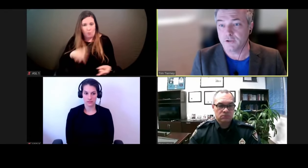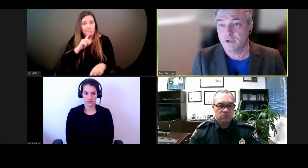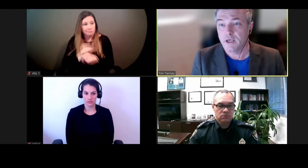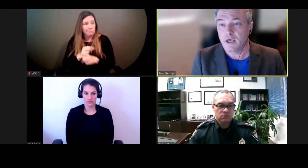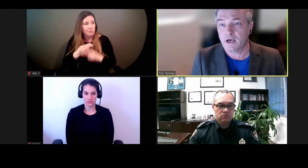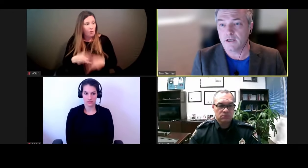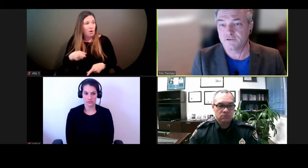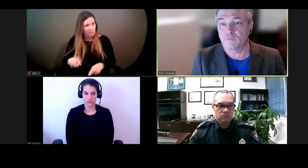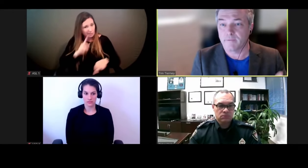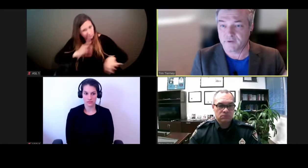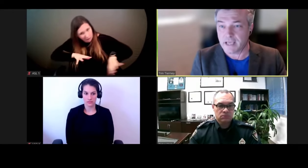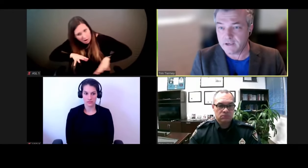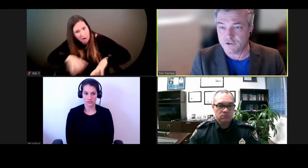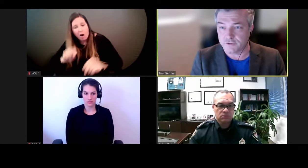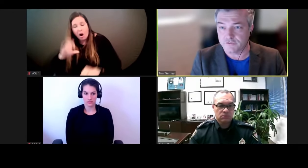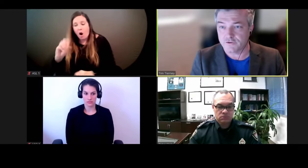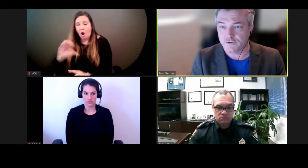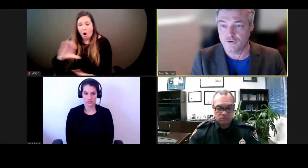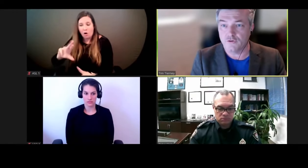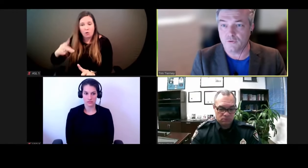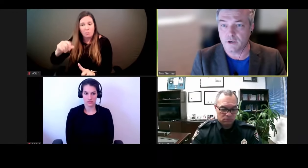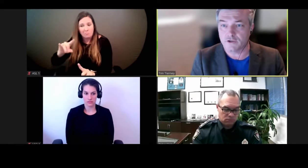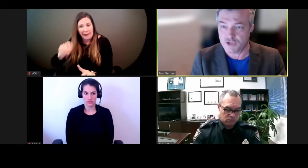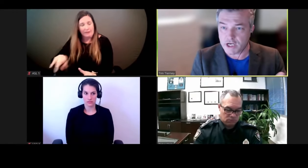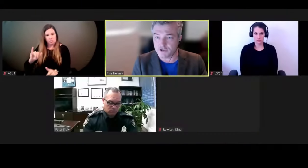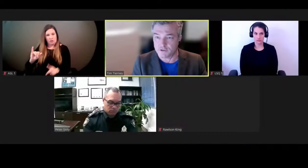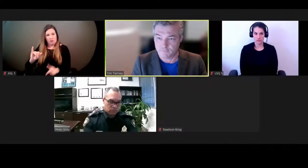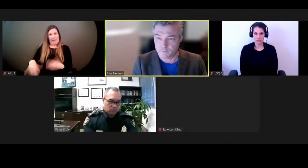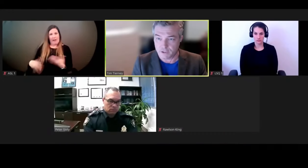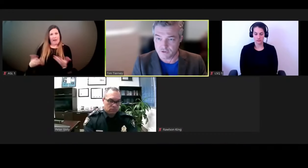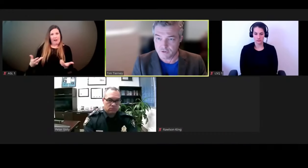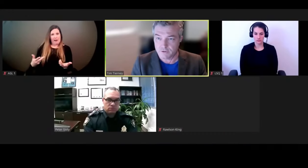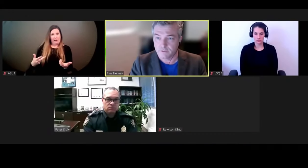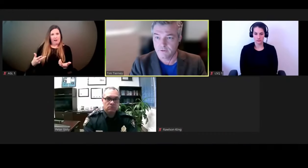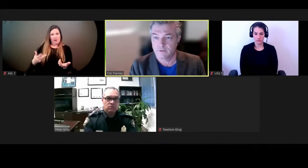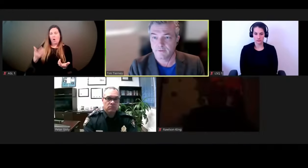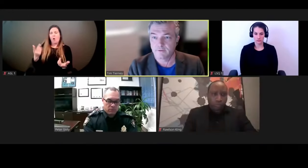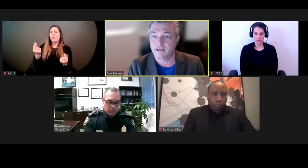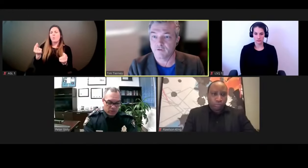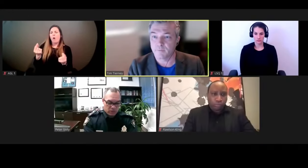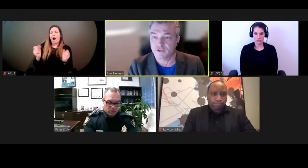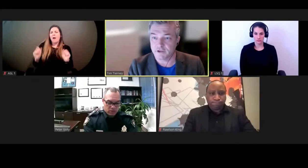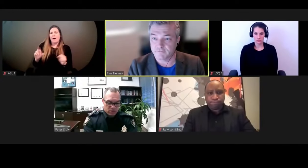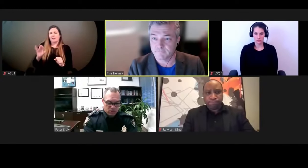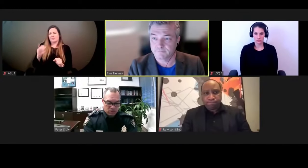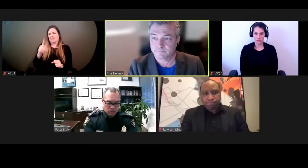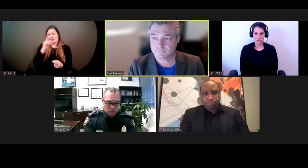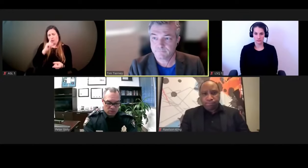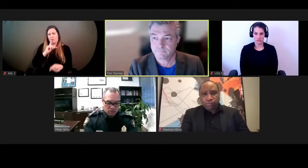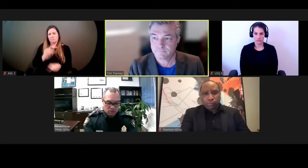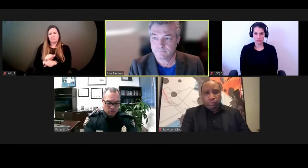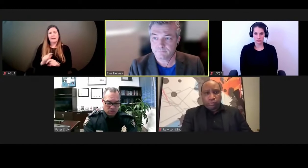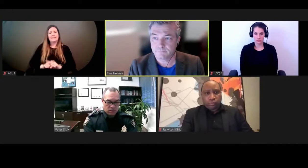occupation. Is there ramifications to changing the verbiage? Thank you very much, Chief.